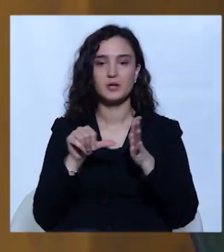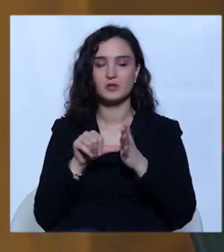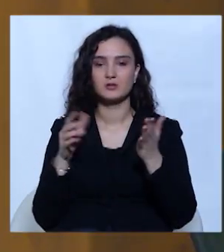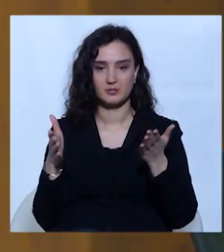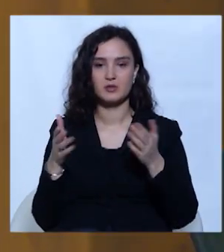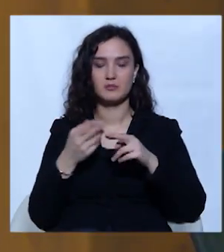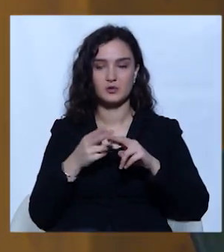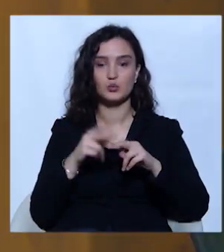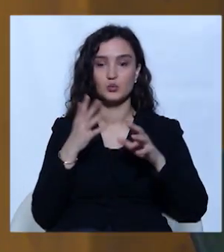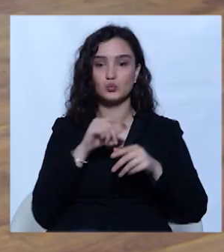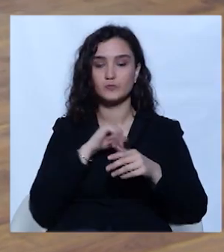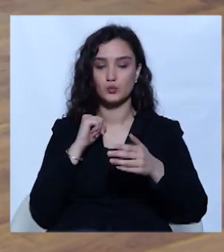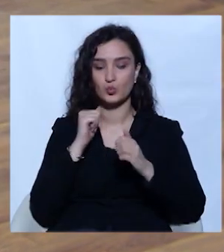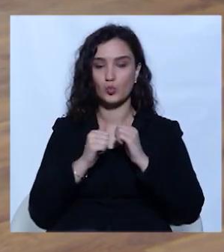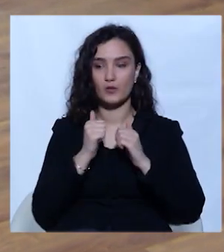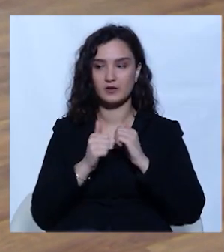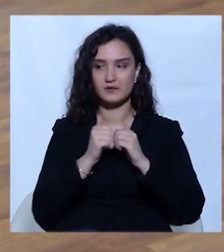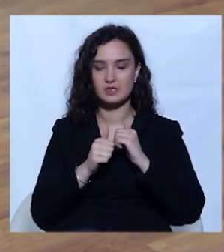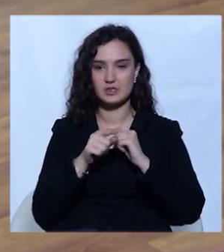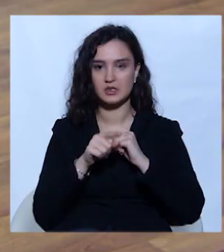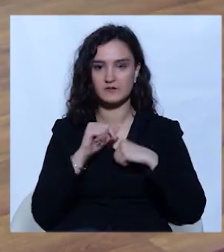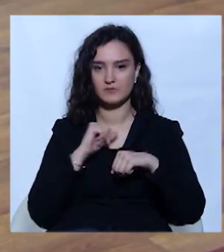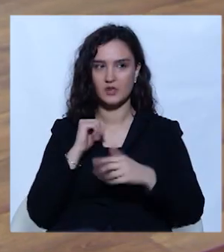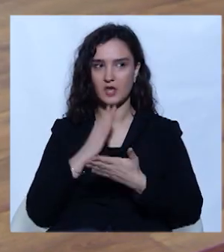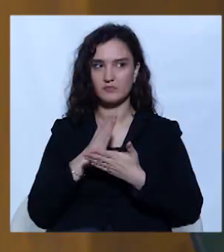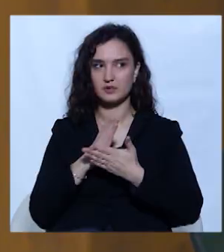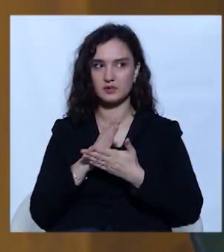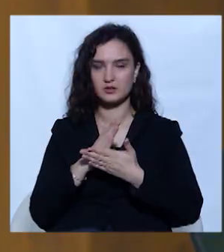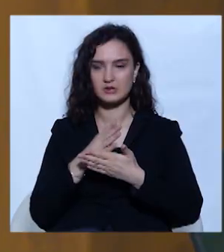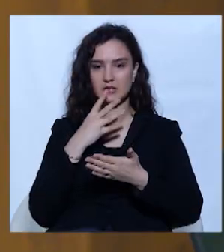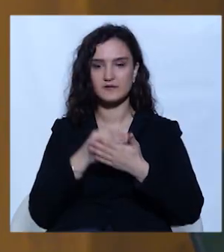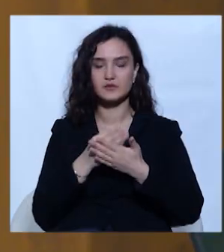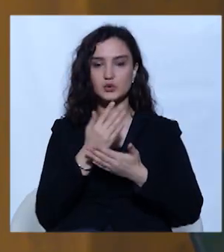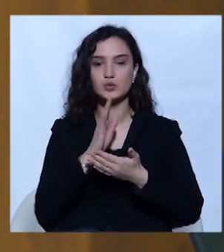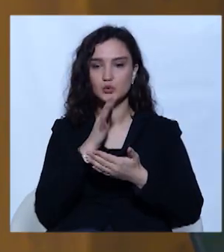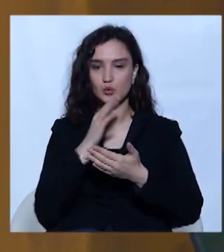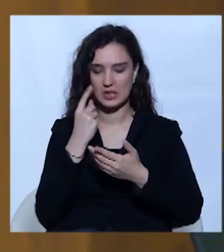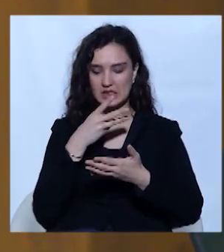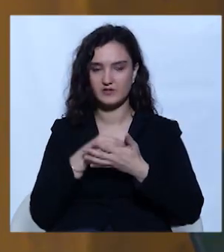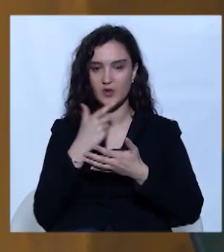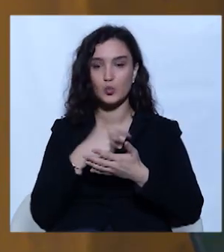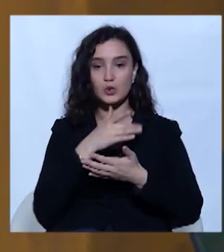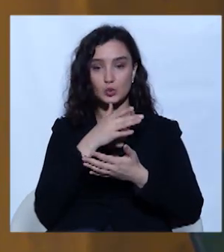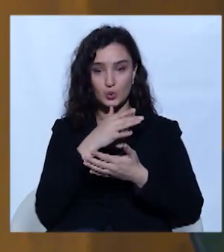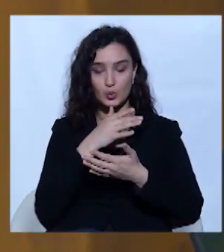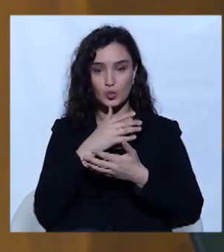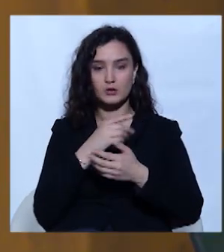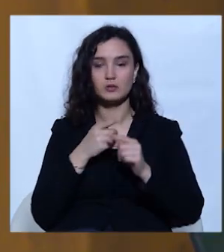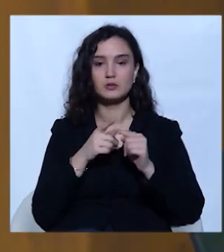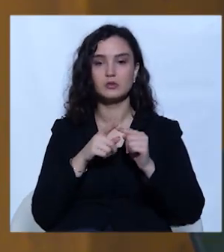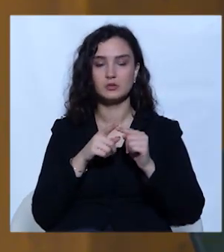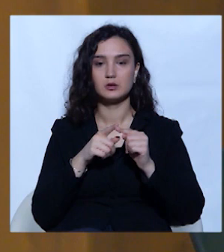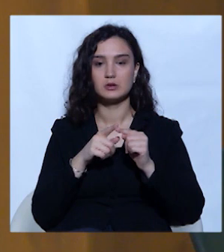And if you're always in the spotlight like that, you don't have private time. You don't have individual time. And what's essential